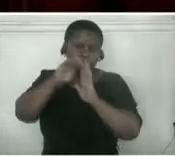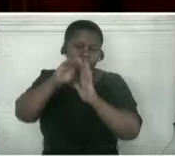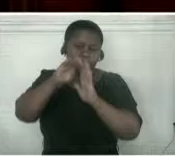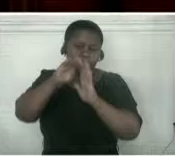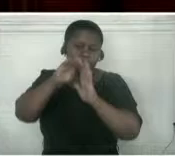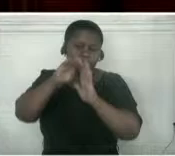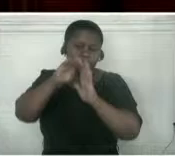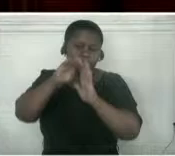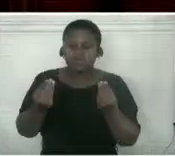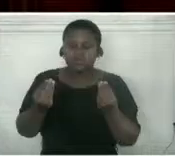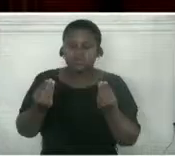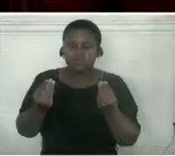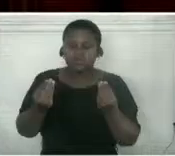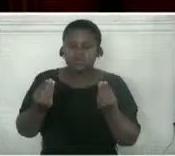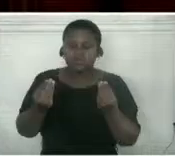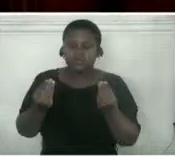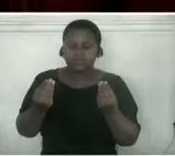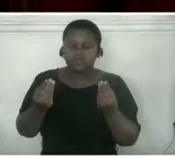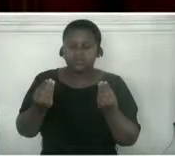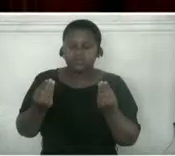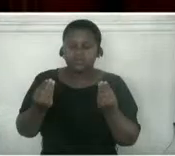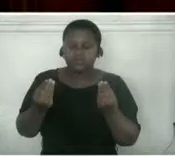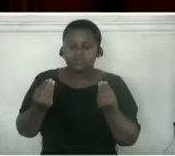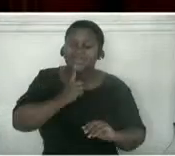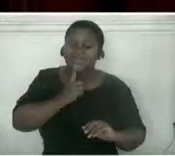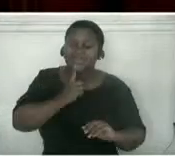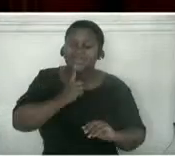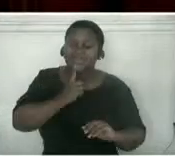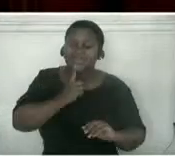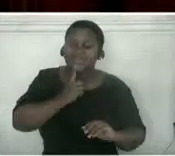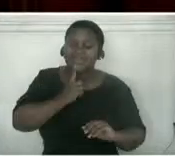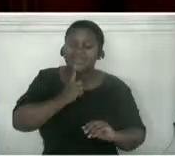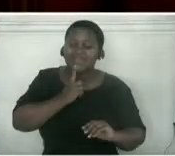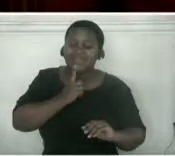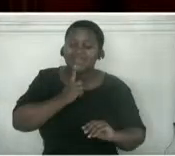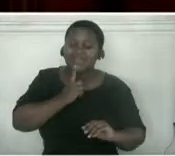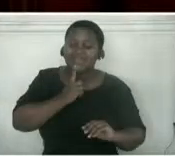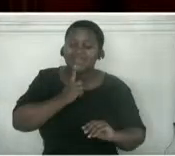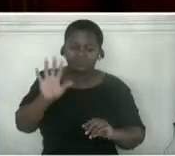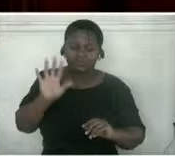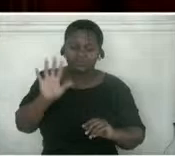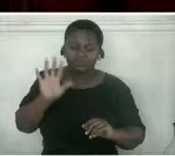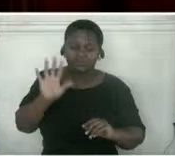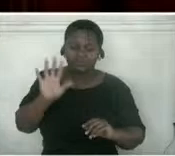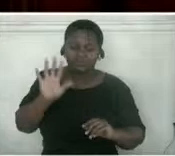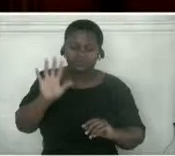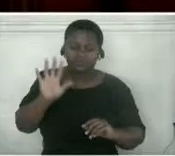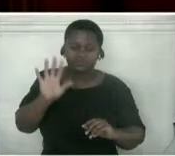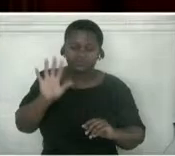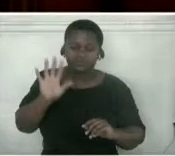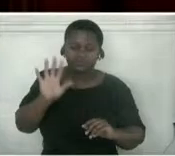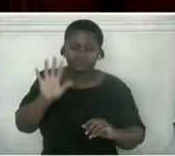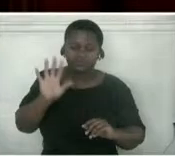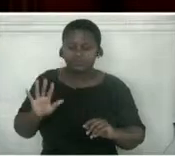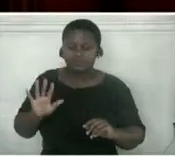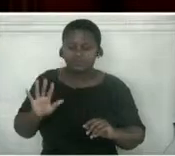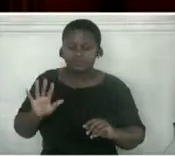from the 6,000 to about